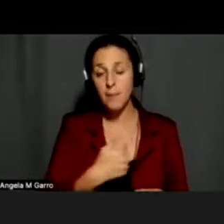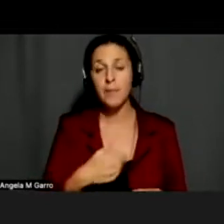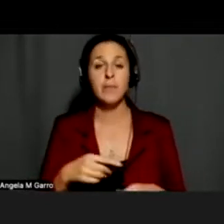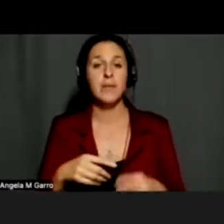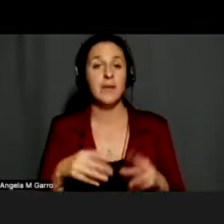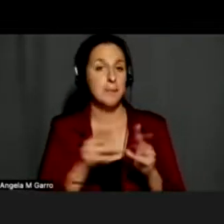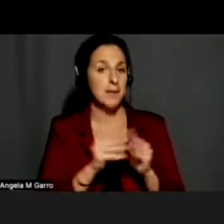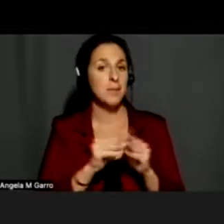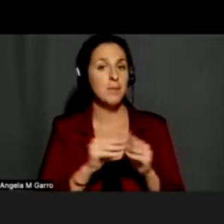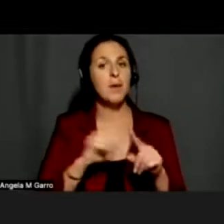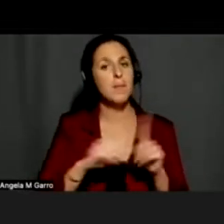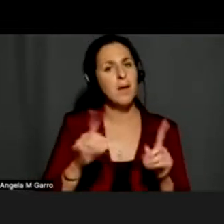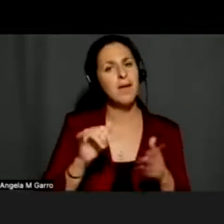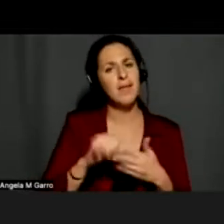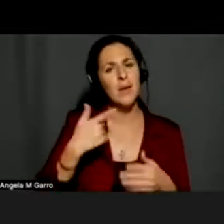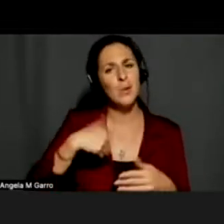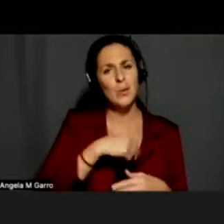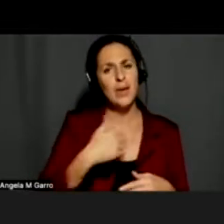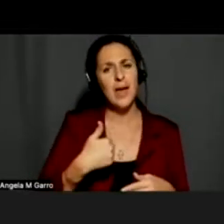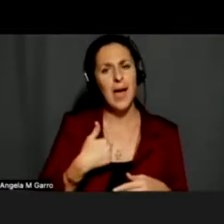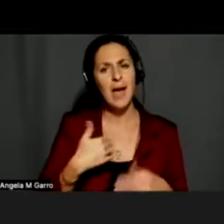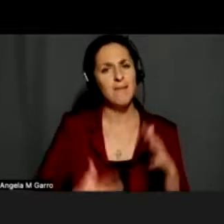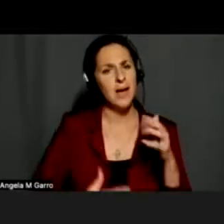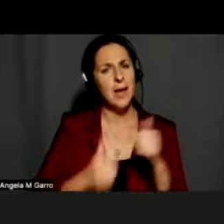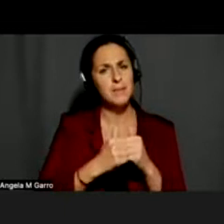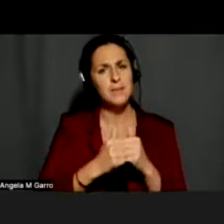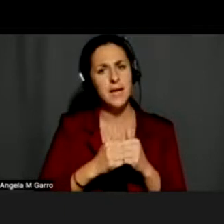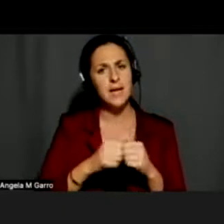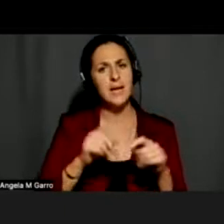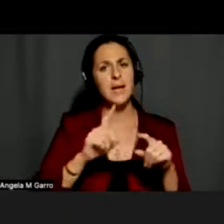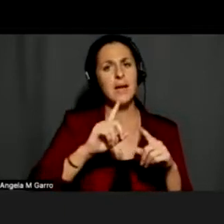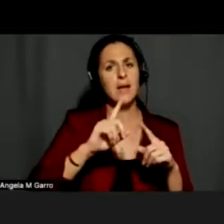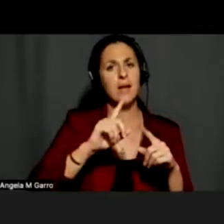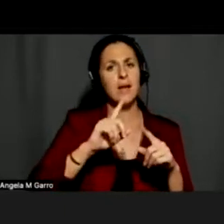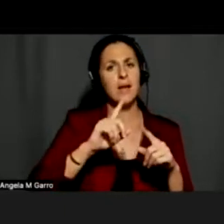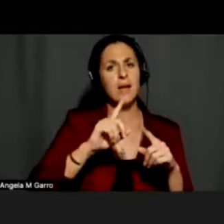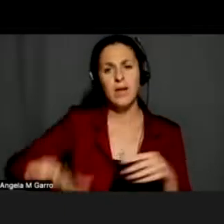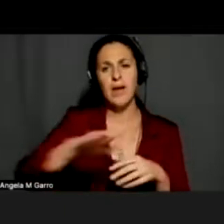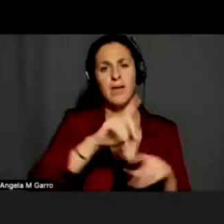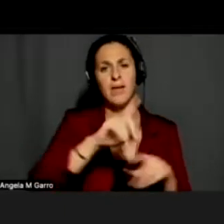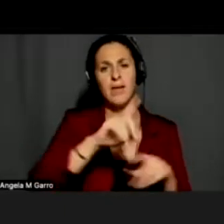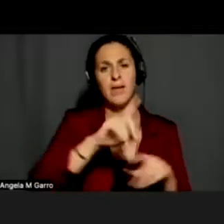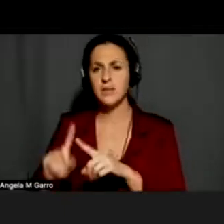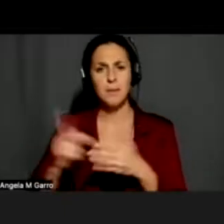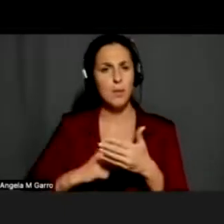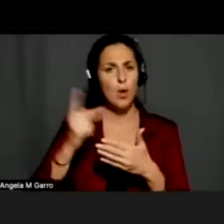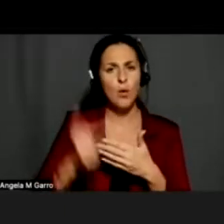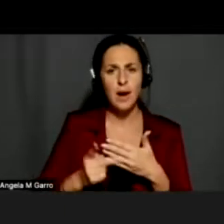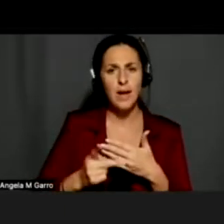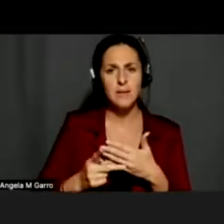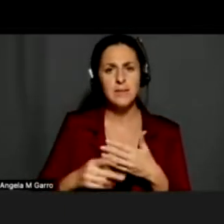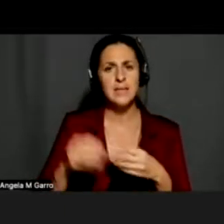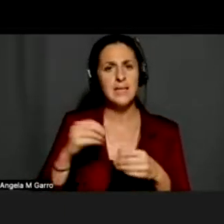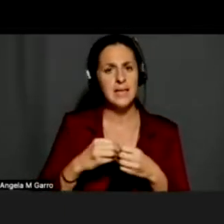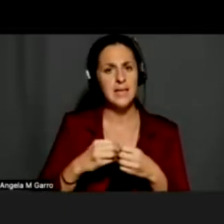meetings, but that we have an update around the various programs, just kind of in a cohesive